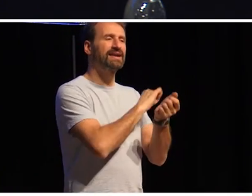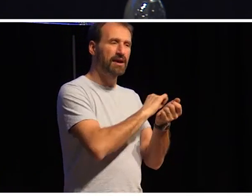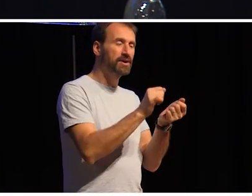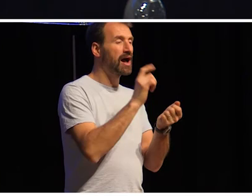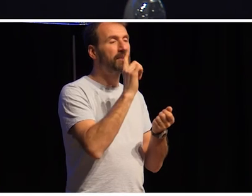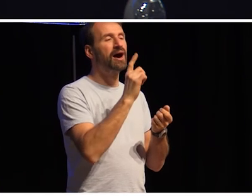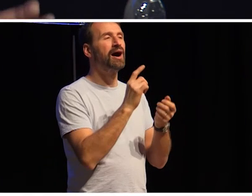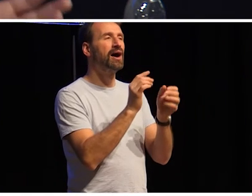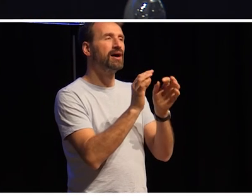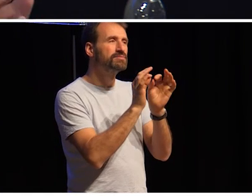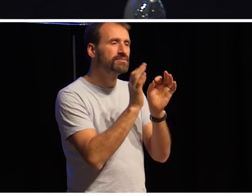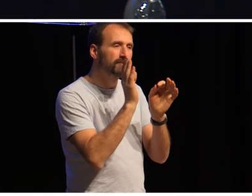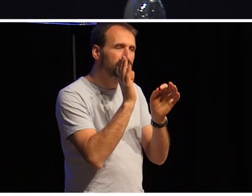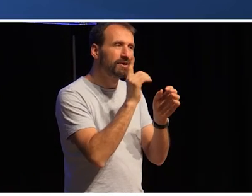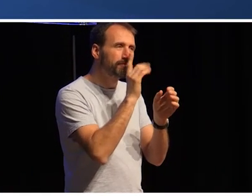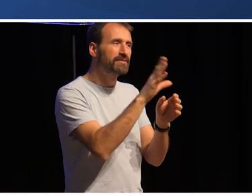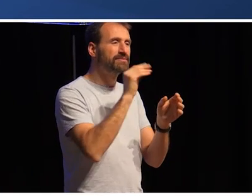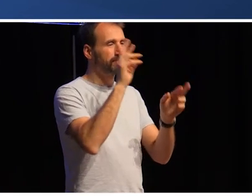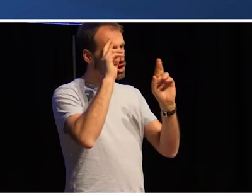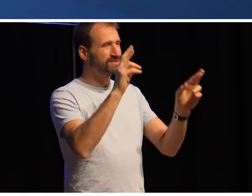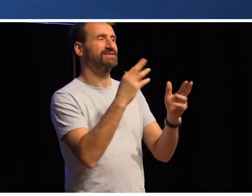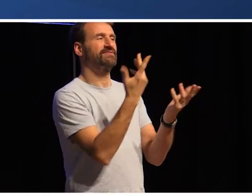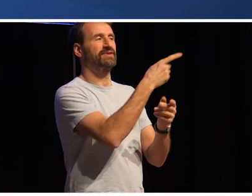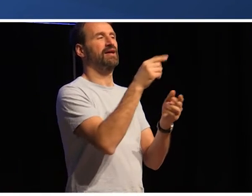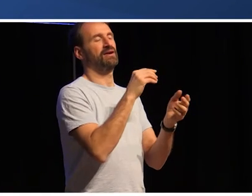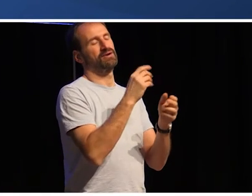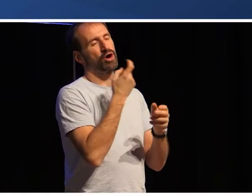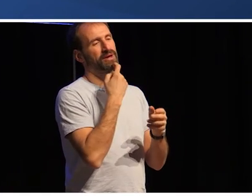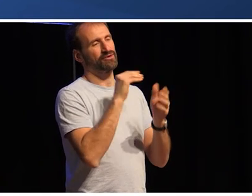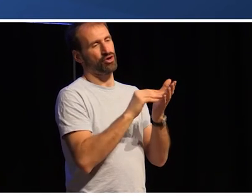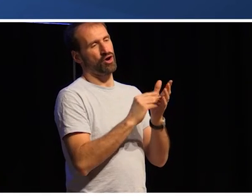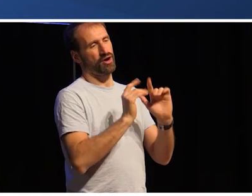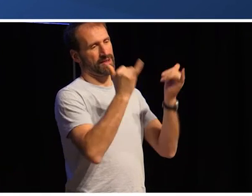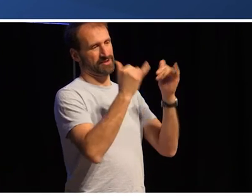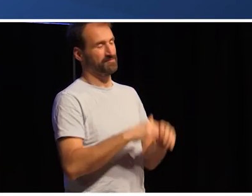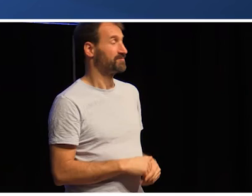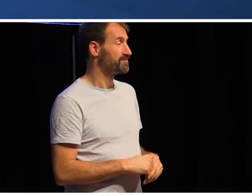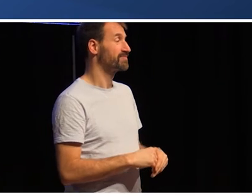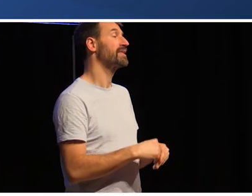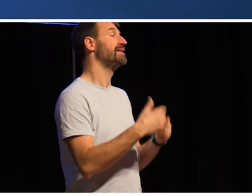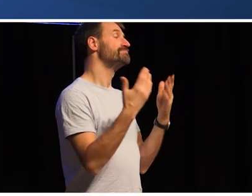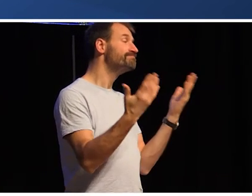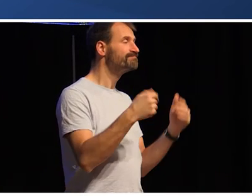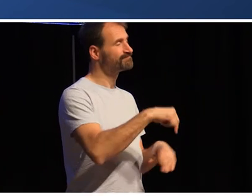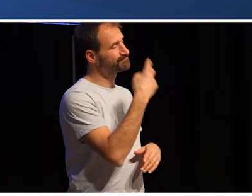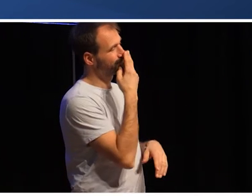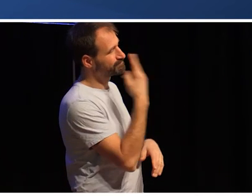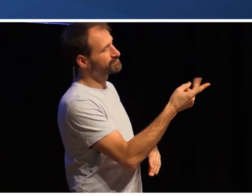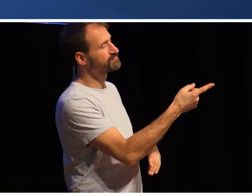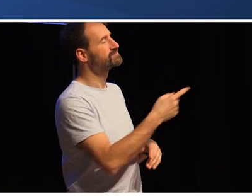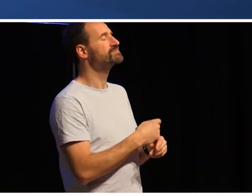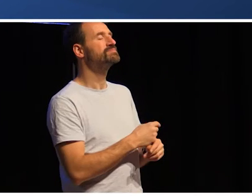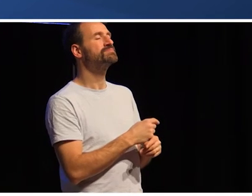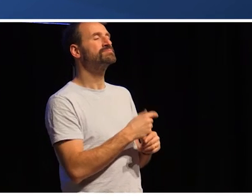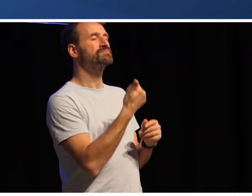C++ class, a very simple sensor abstraction. We have an event where we can register a callback